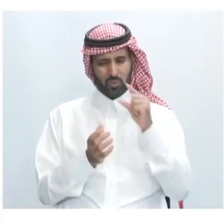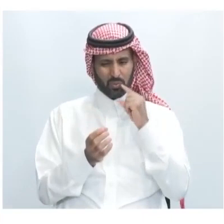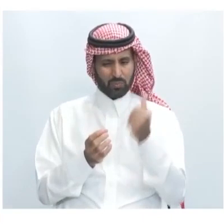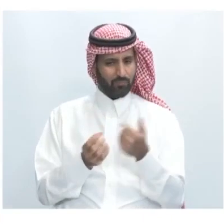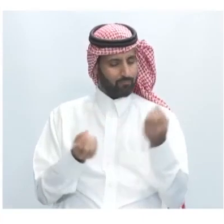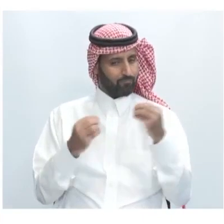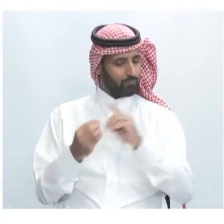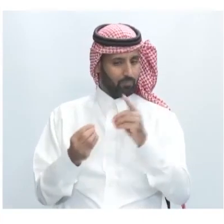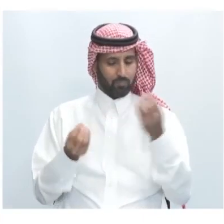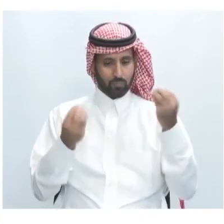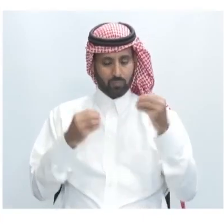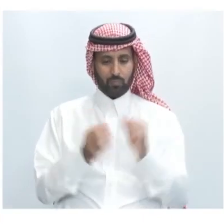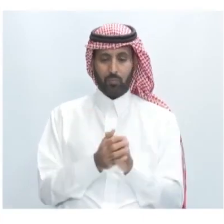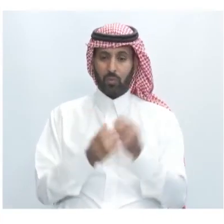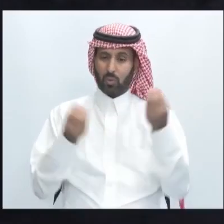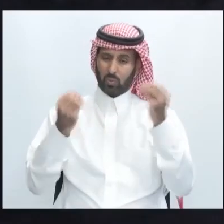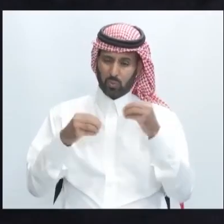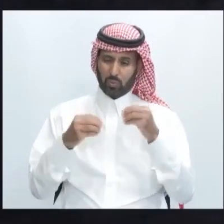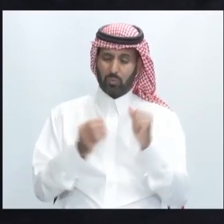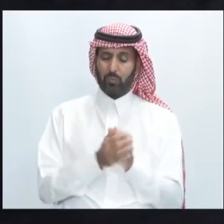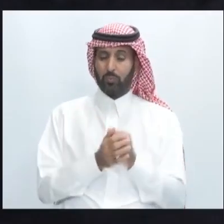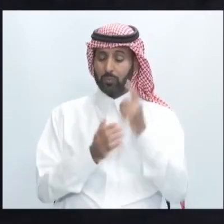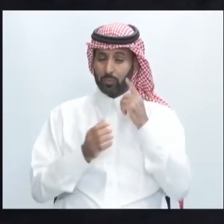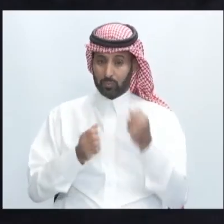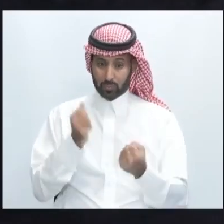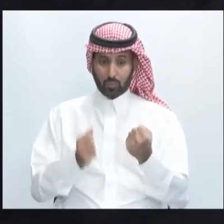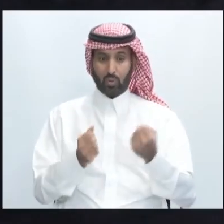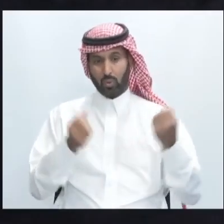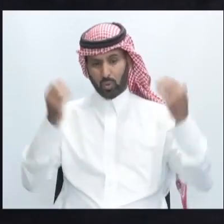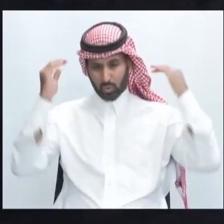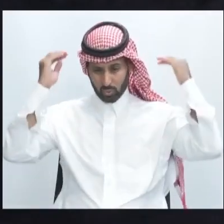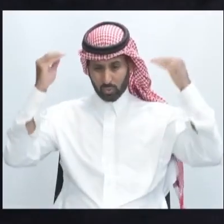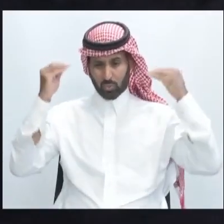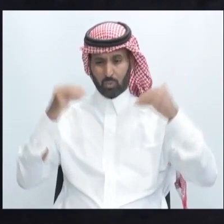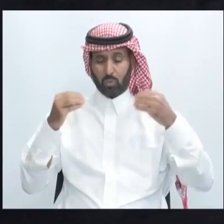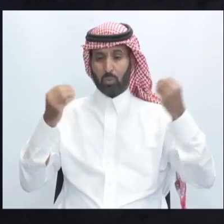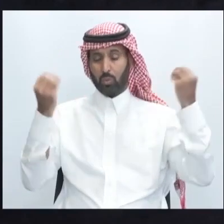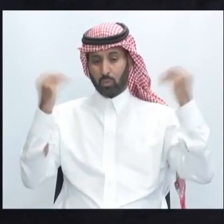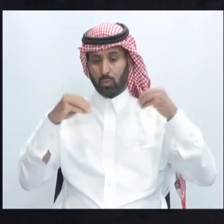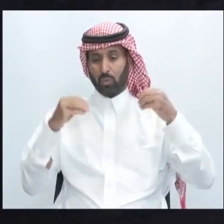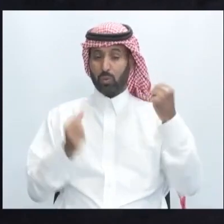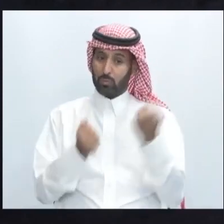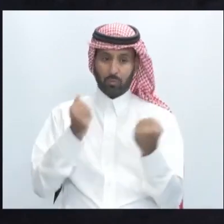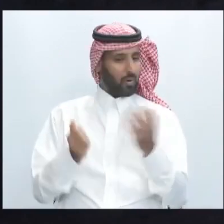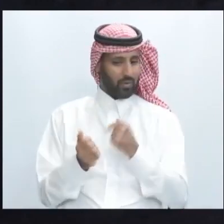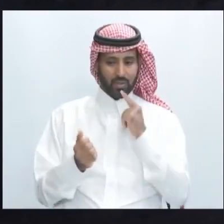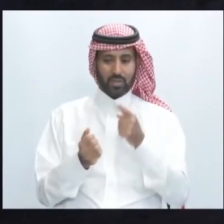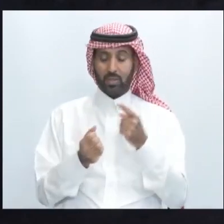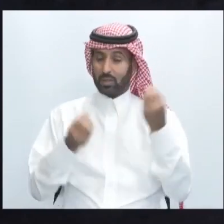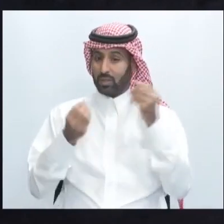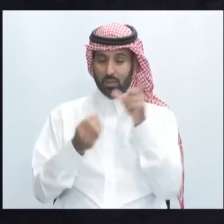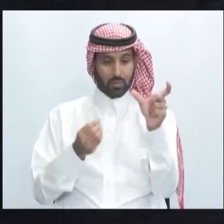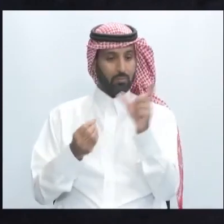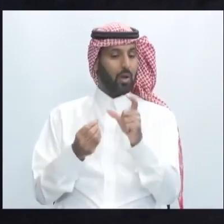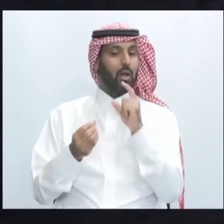things on a truck. So the term truckload, it doesn't always mean that there's a truck. No, it's just an expression